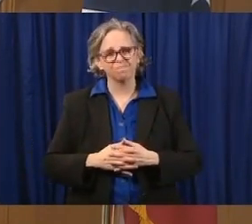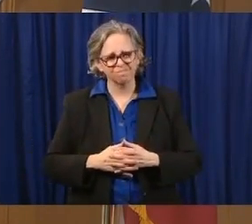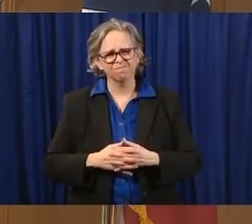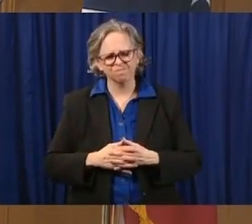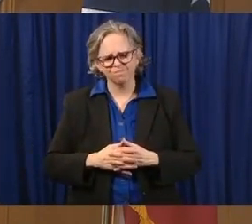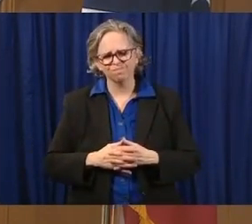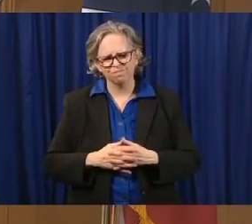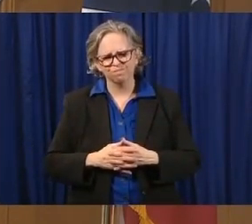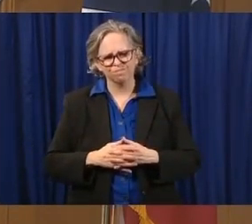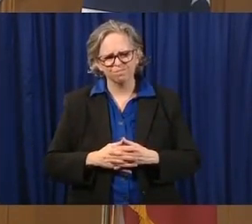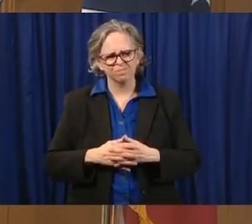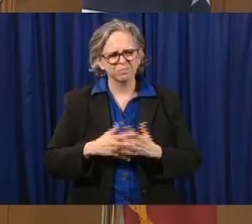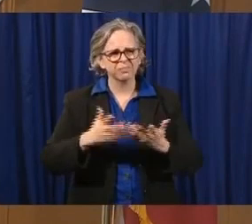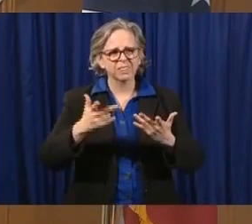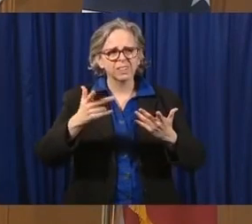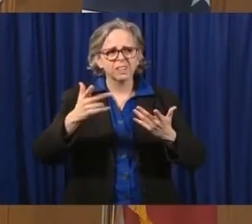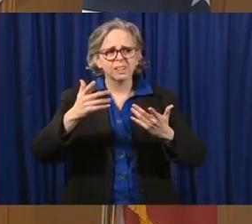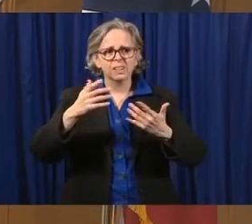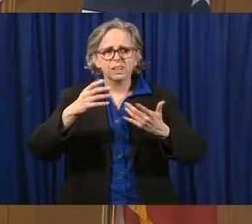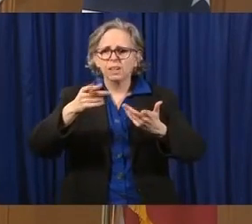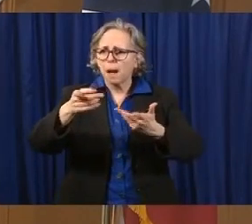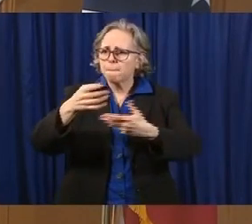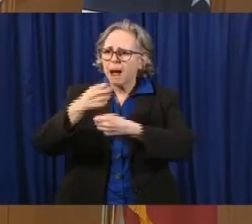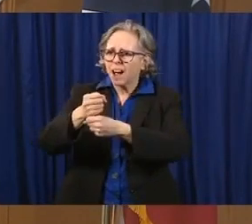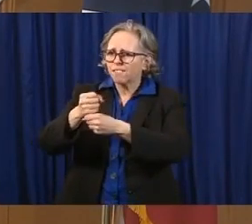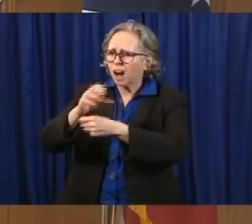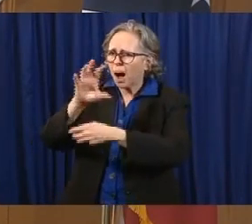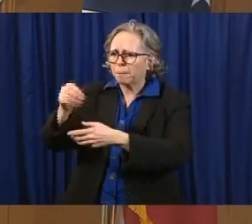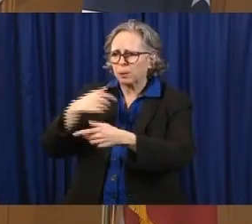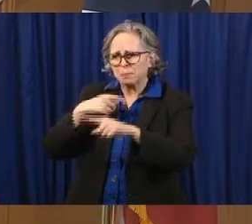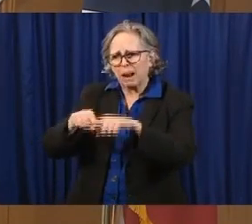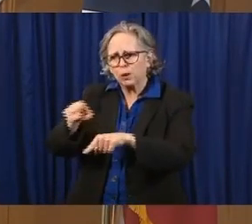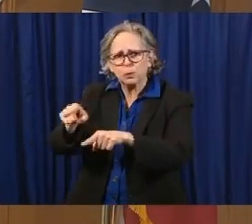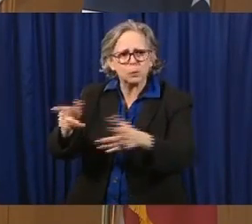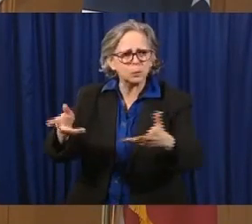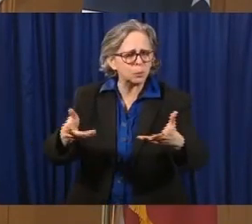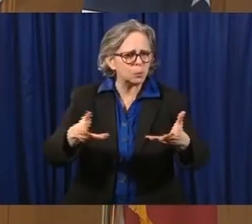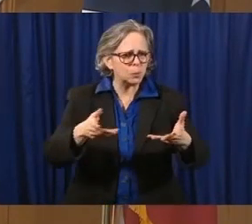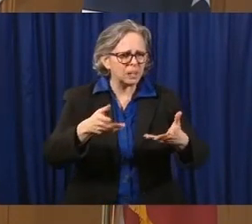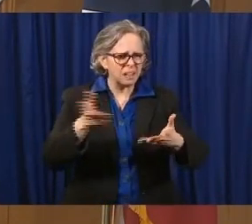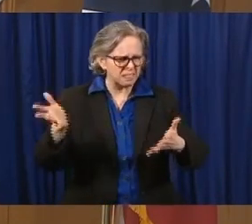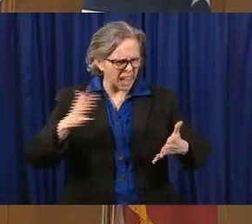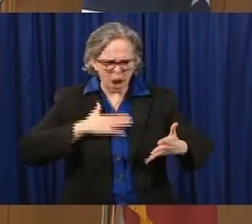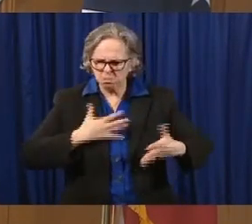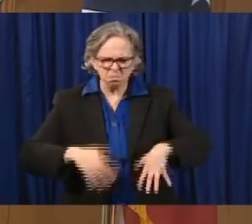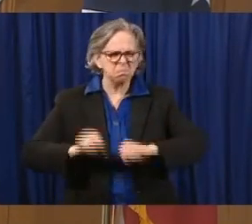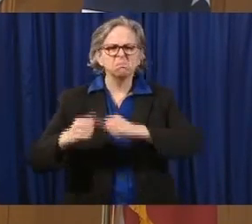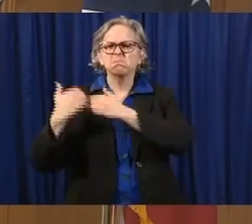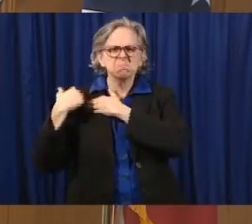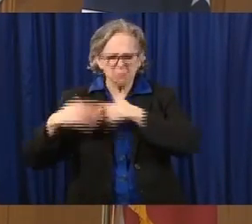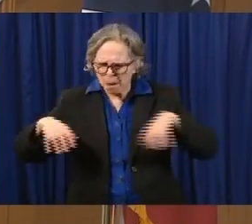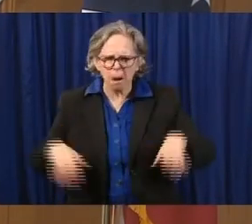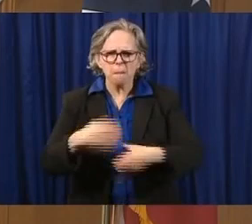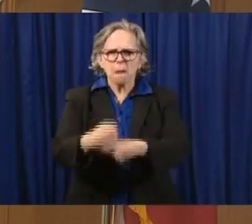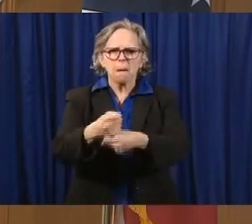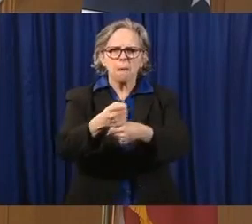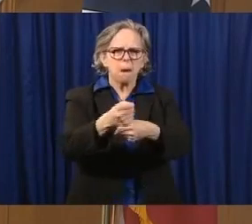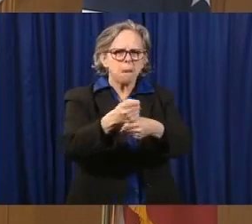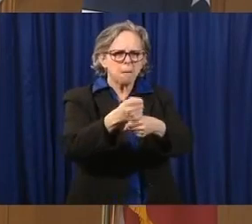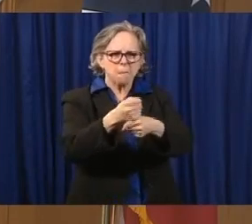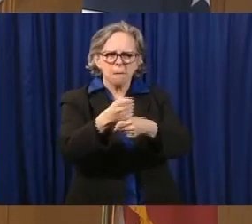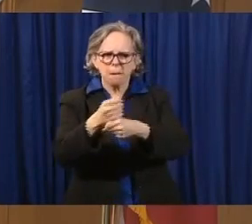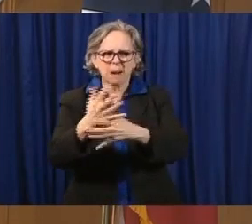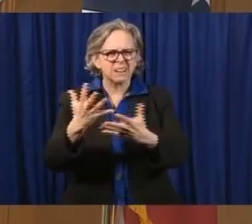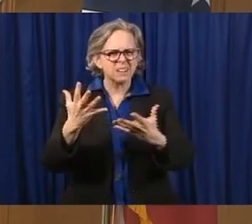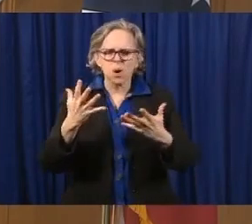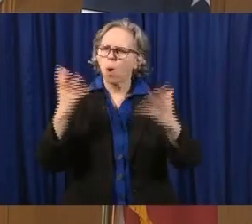Ohio companies, Ohio manufacturers. They have stepped up. They're doing absolutely some